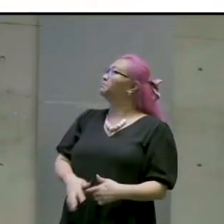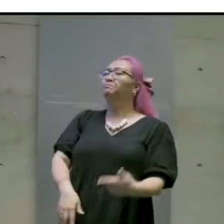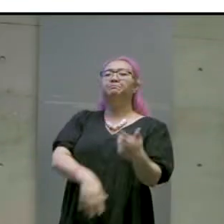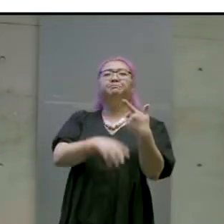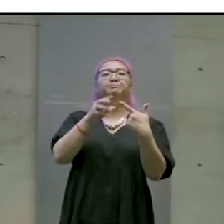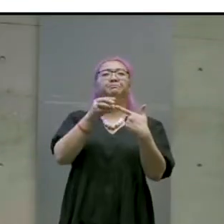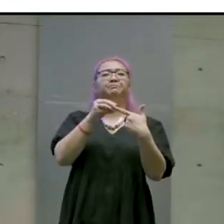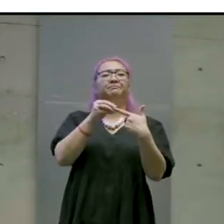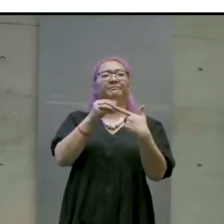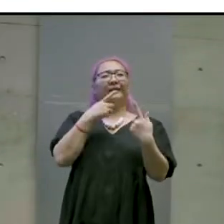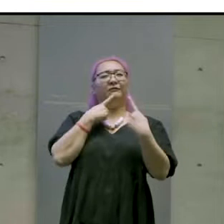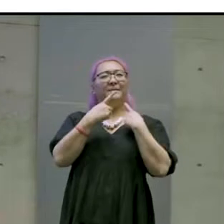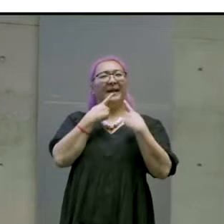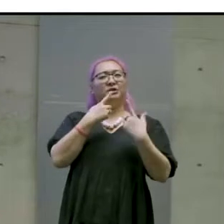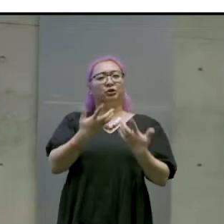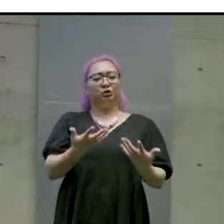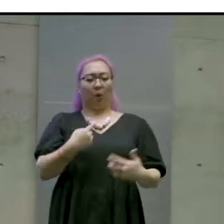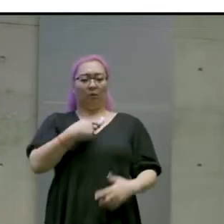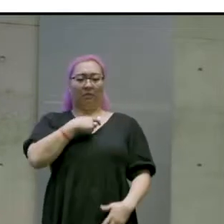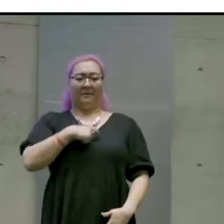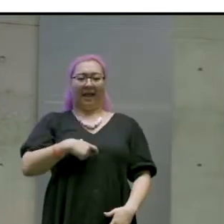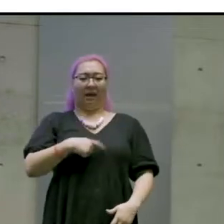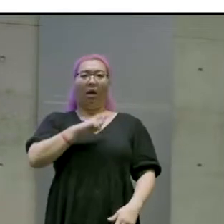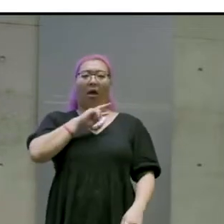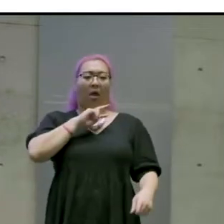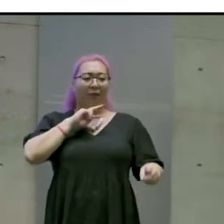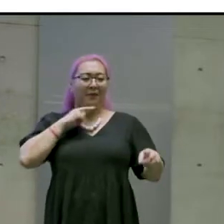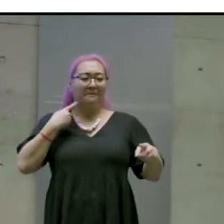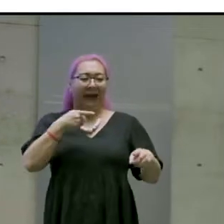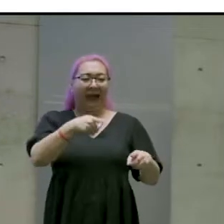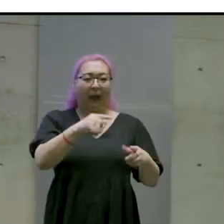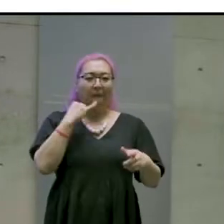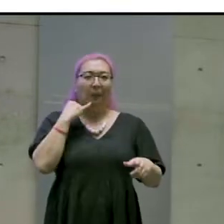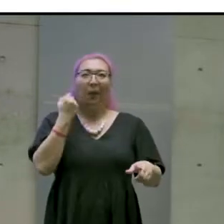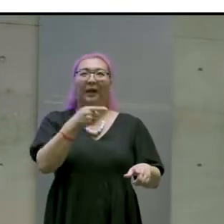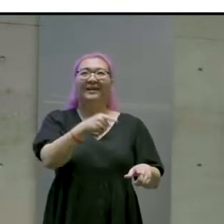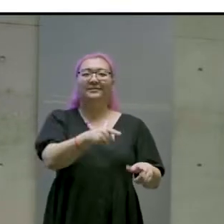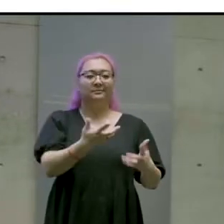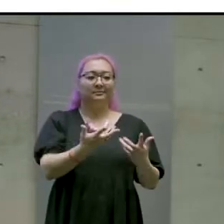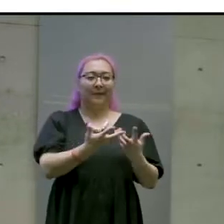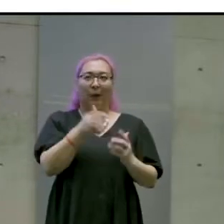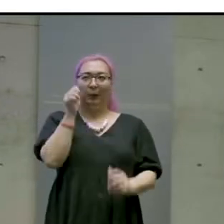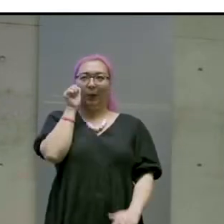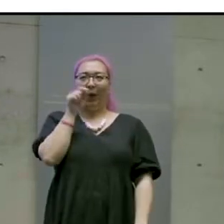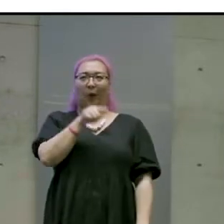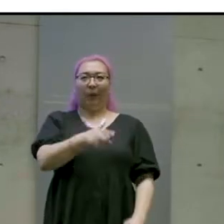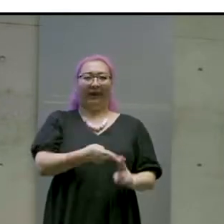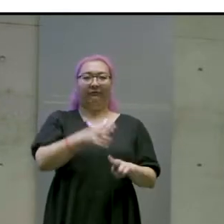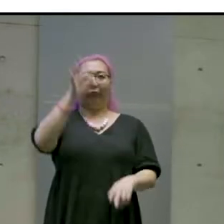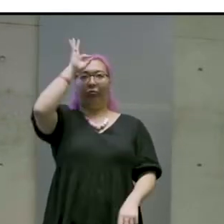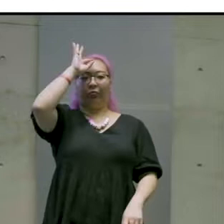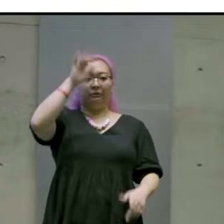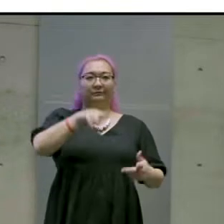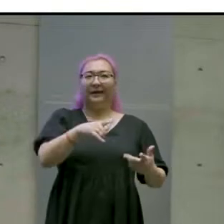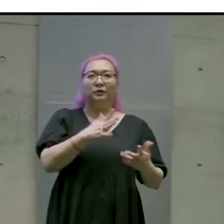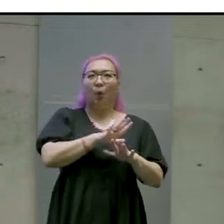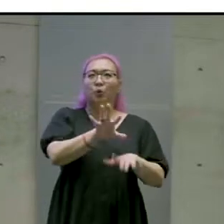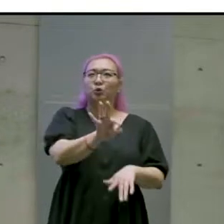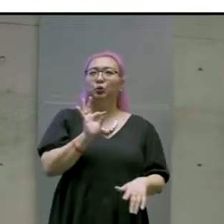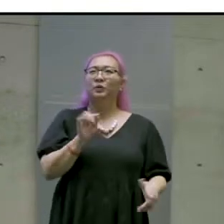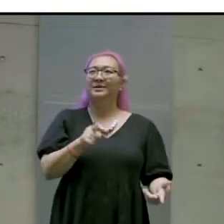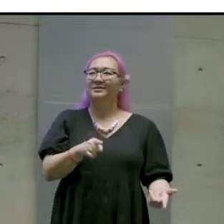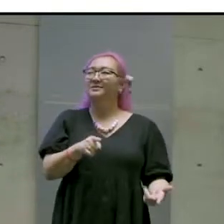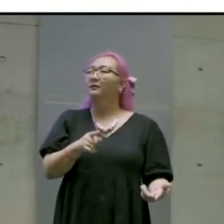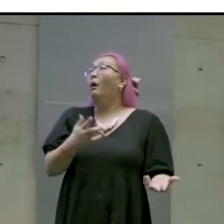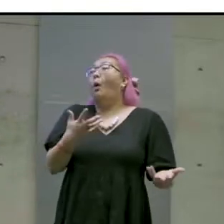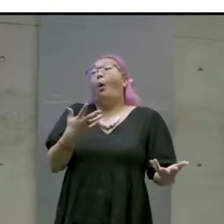how meaningful is that decision to you? You can't predict where it's going to go, not even remotely. But also the converse can be true,